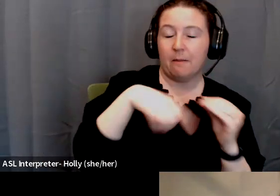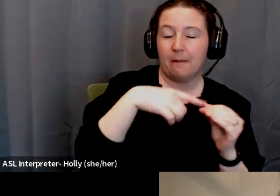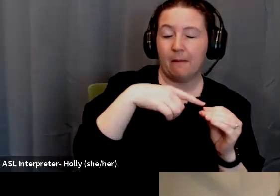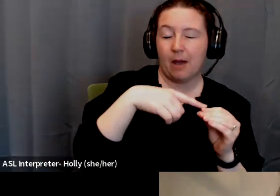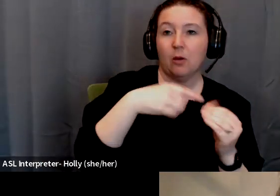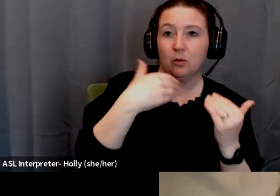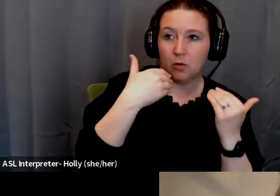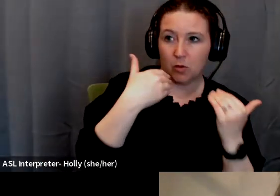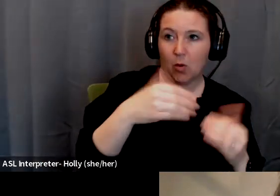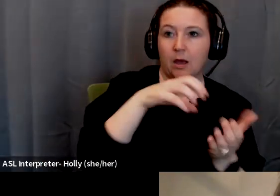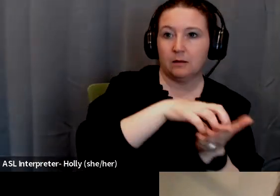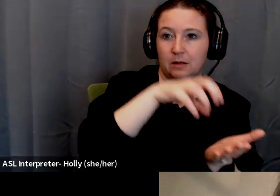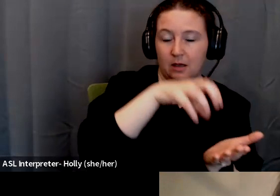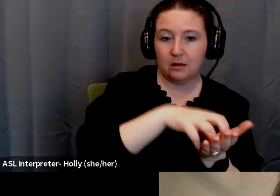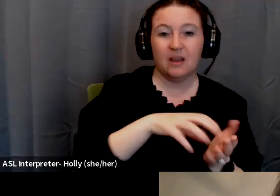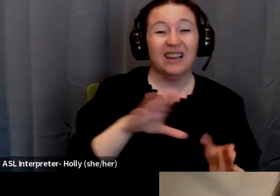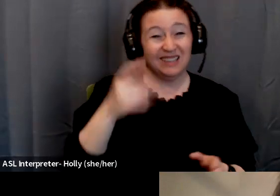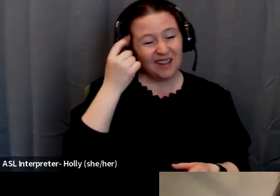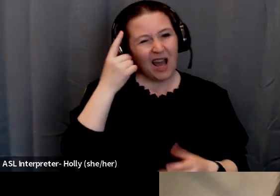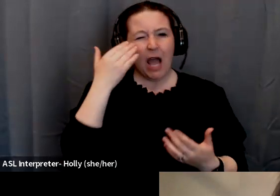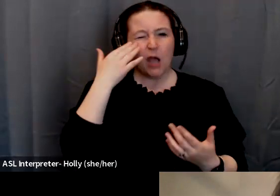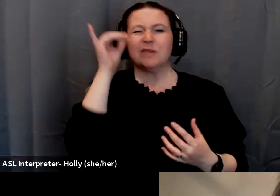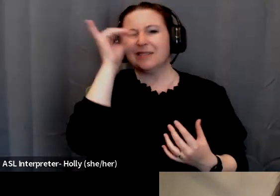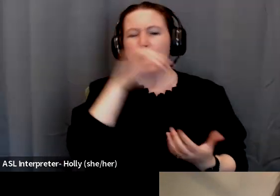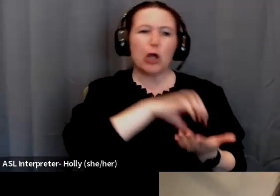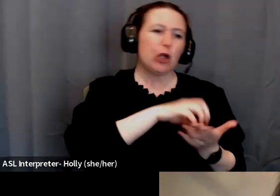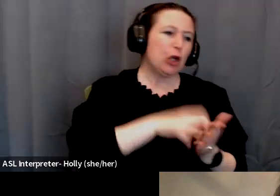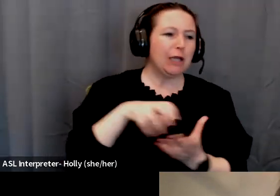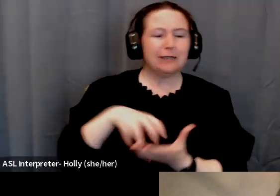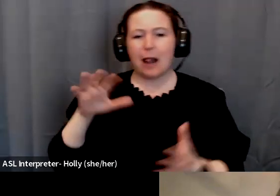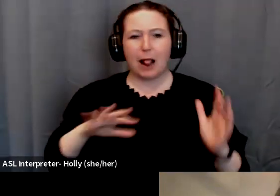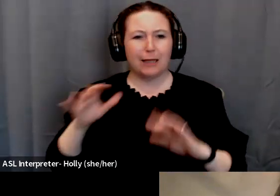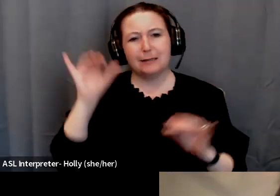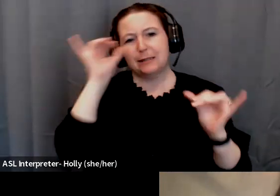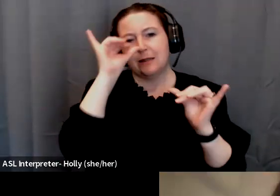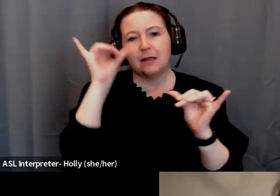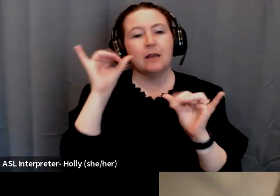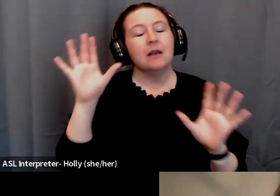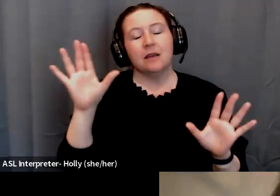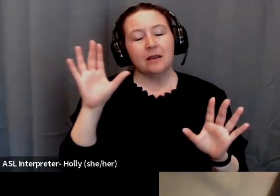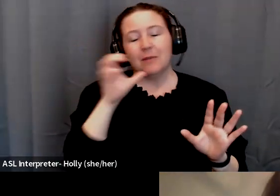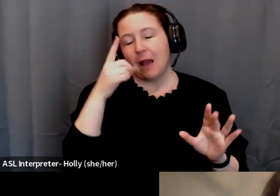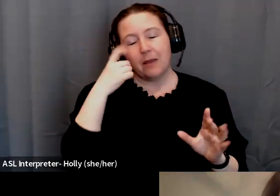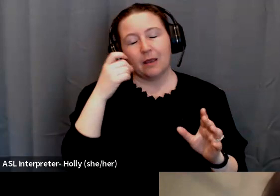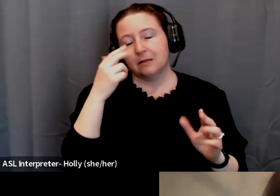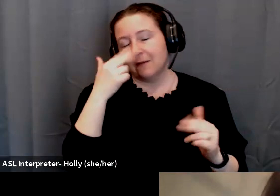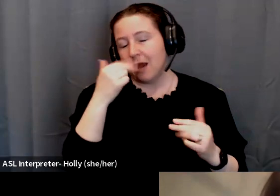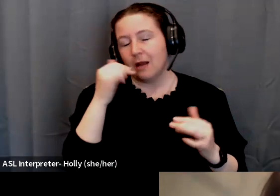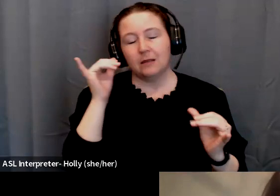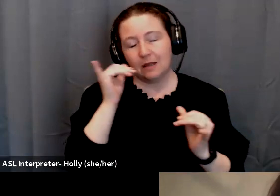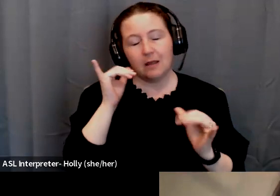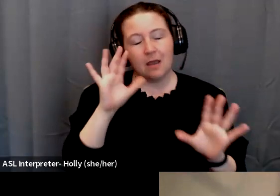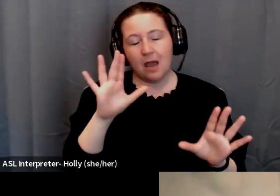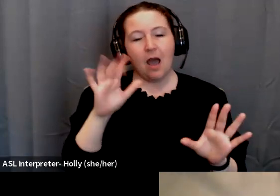not be serious about what the work is that you're doing. I use the example simply because no matter how important the topic